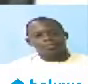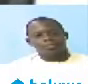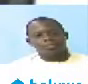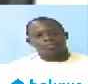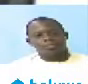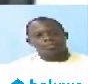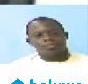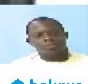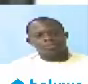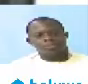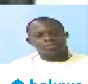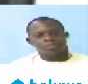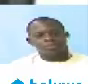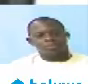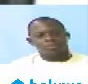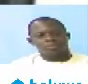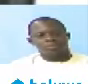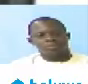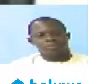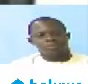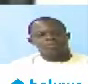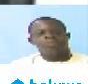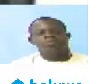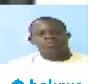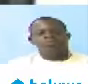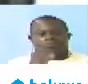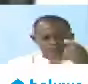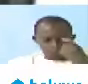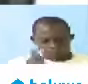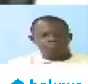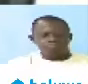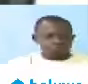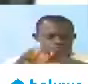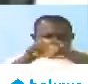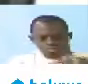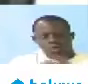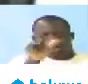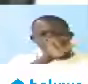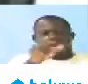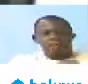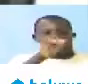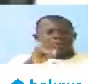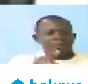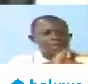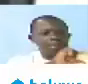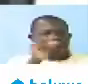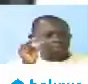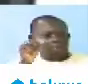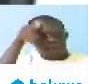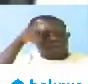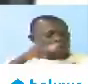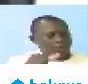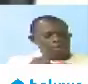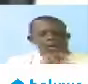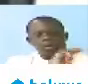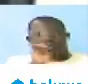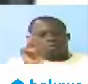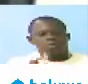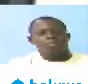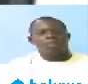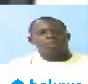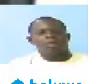Lado Biji Afrani Nara Campo Tore Naran Sambor. We are talking to another camp, which name which the camp's name I cannot remember.